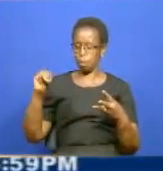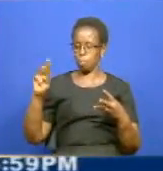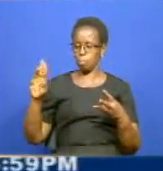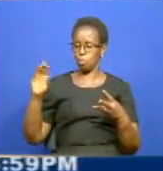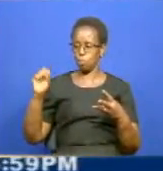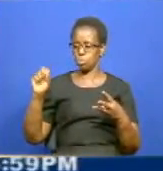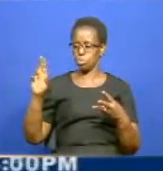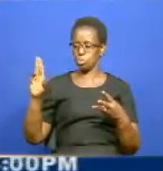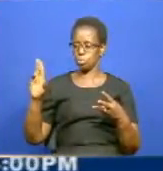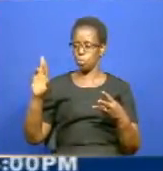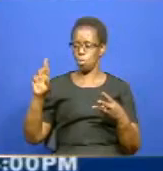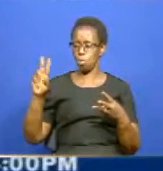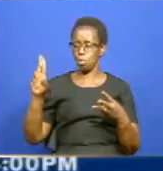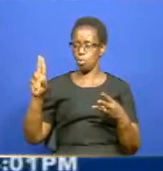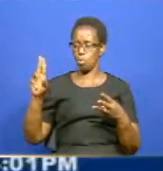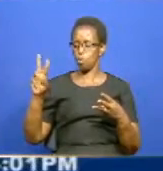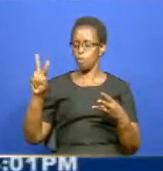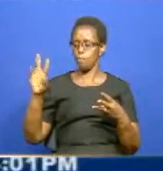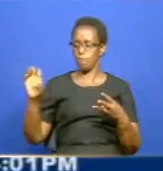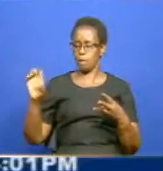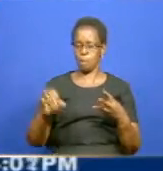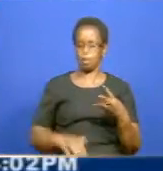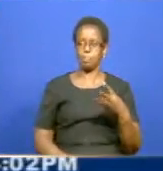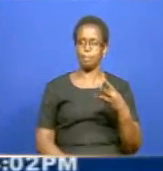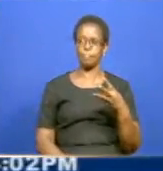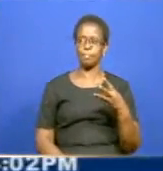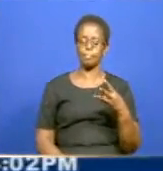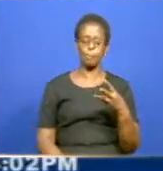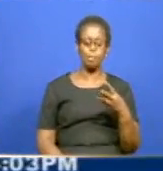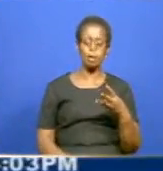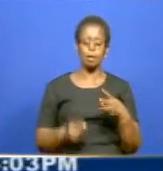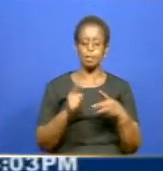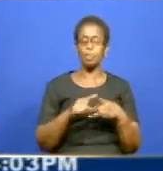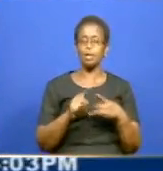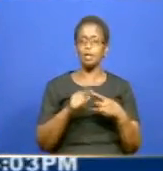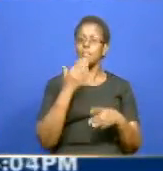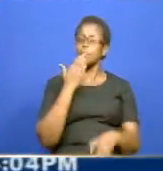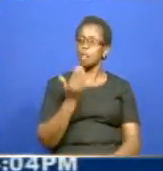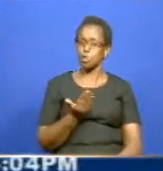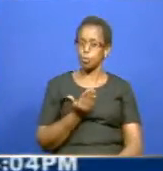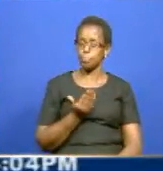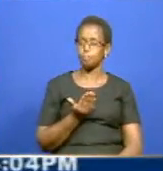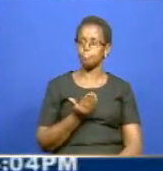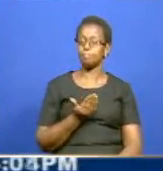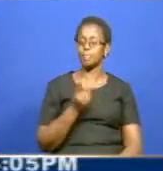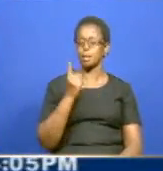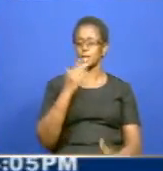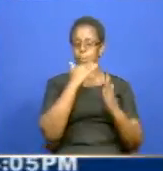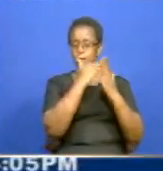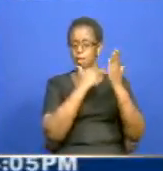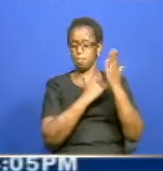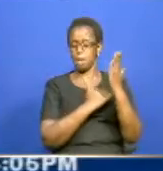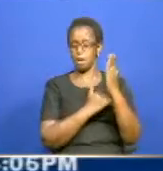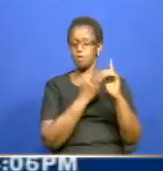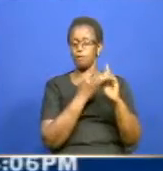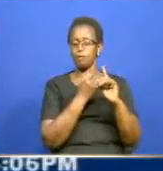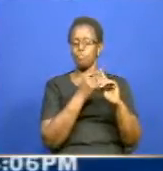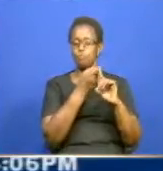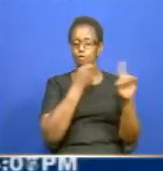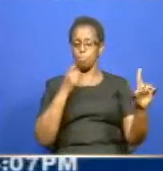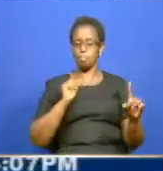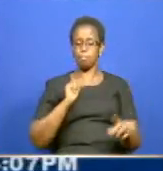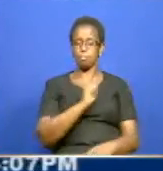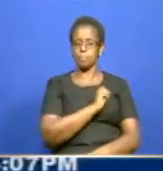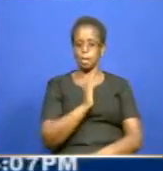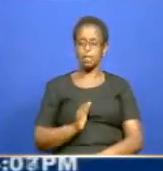Thank you, Mr. Speaker. Mr. Speaker, the statement by the distinguished Senator for Nandi is very important. How we handle